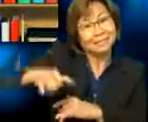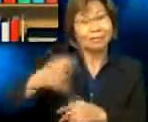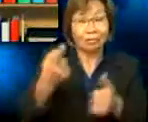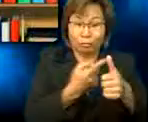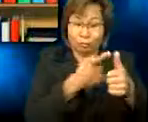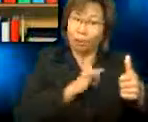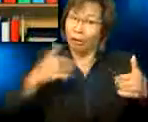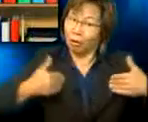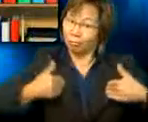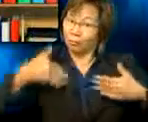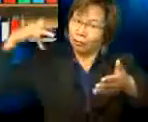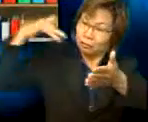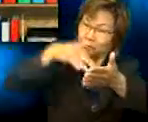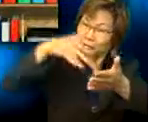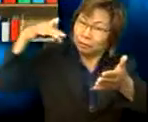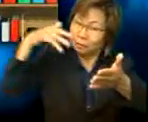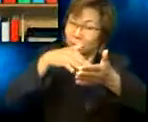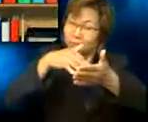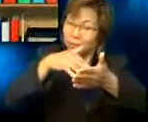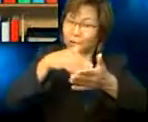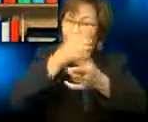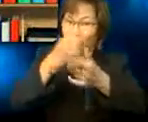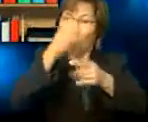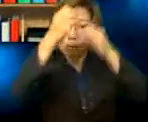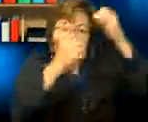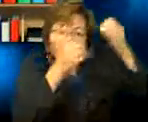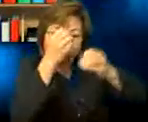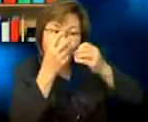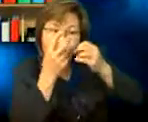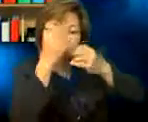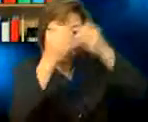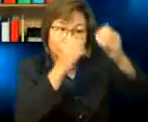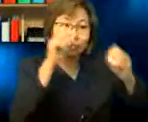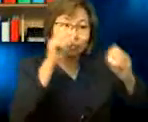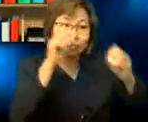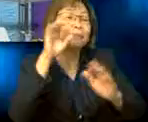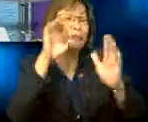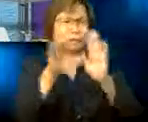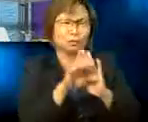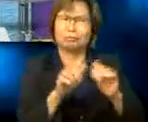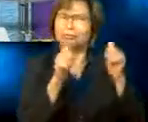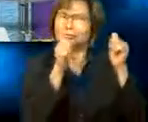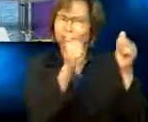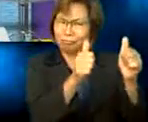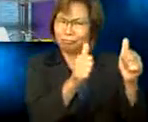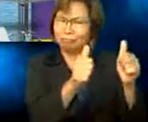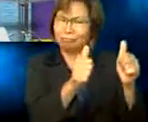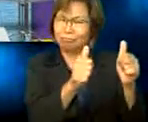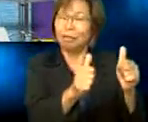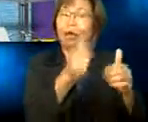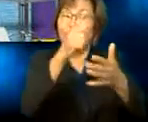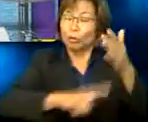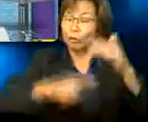Yes, first I have to study or observe the picture. Very well.